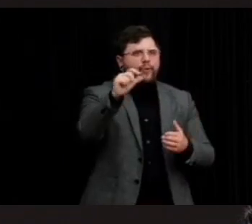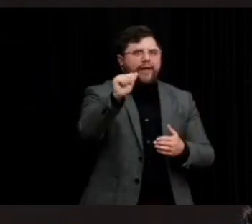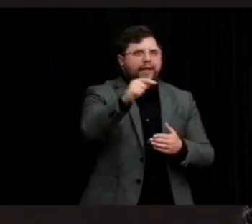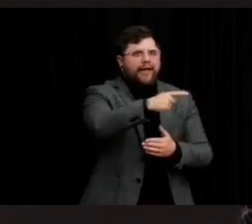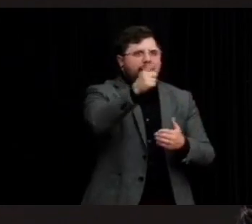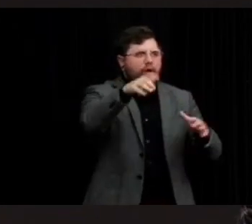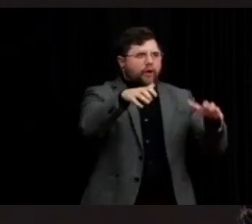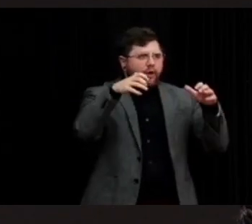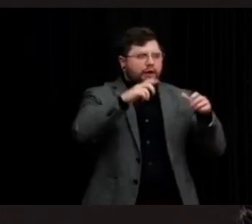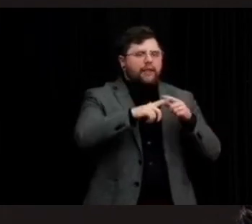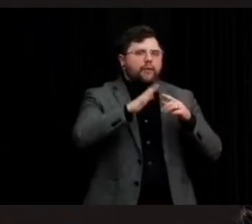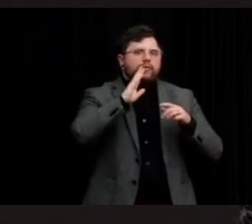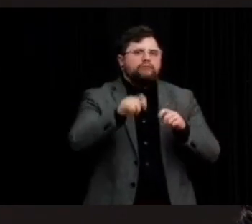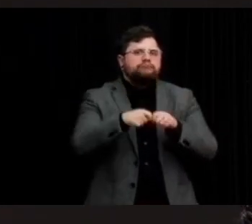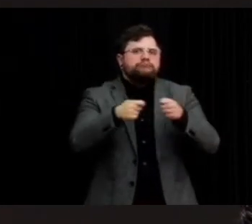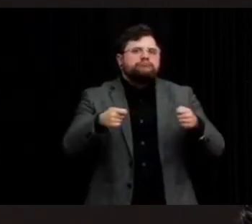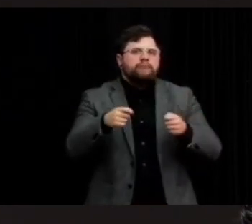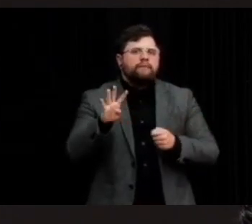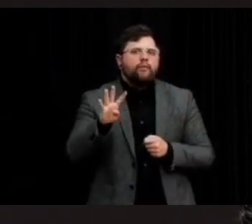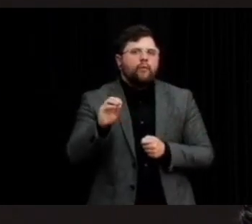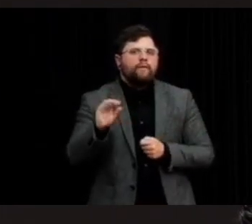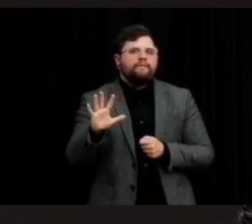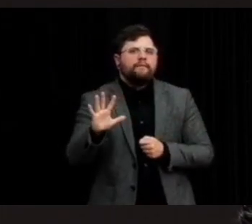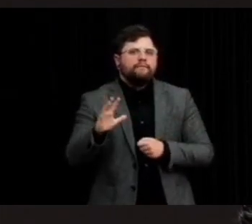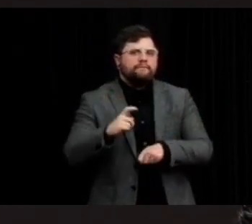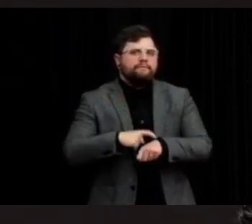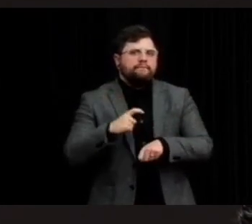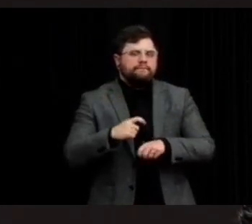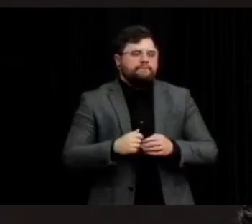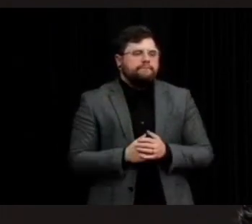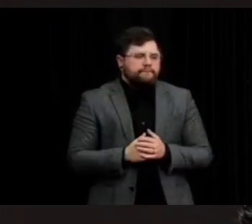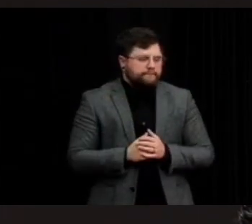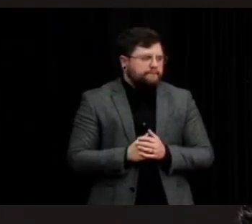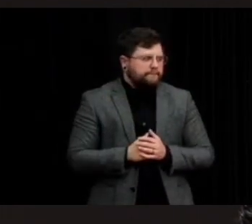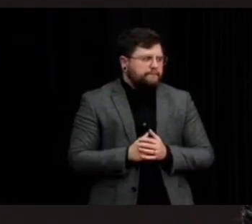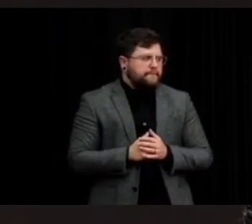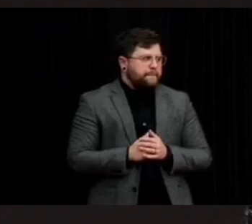wrapping things up around 4:05.